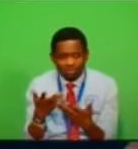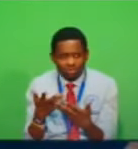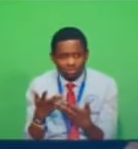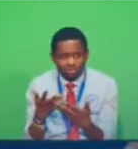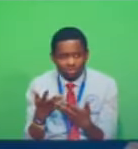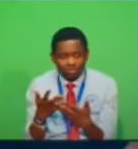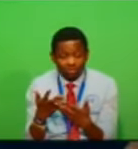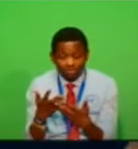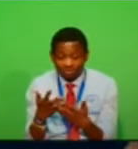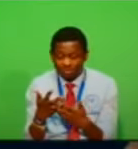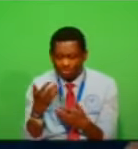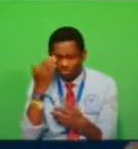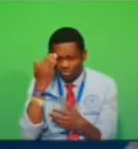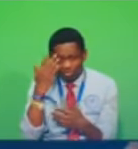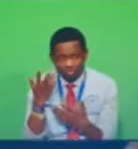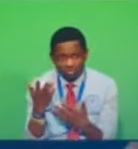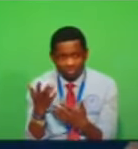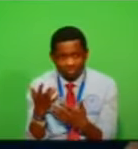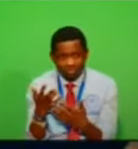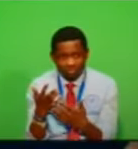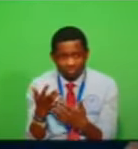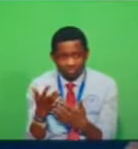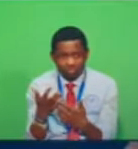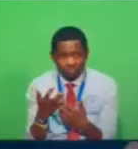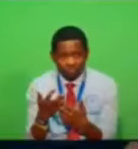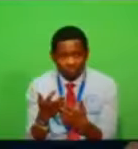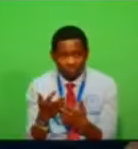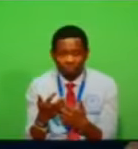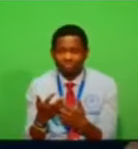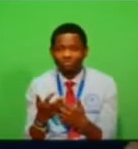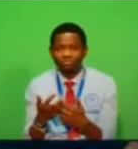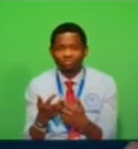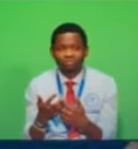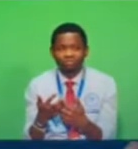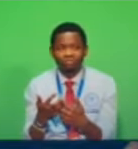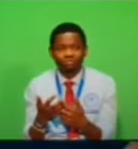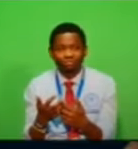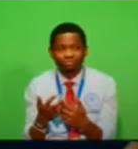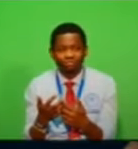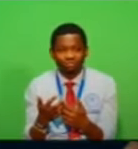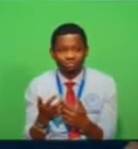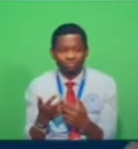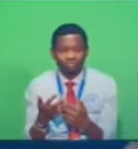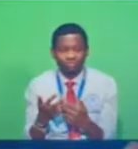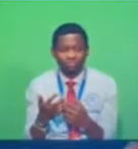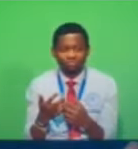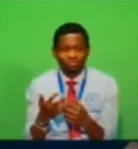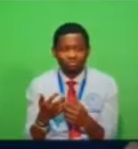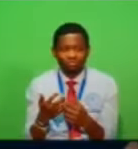this is the first time that my vocational profession and my calling as a